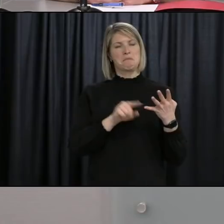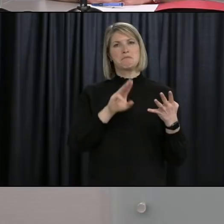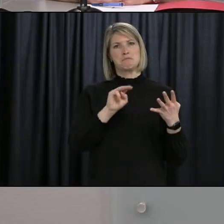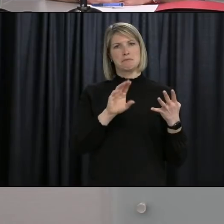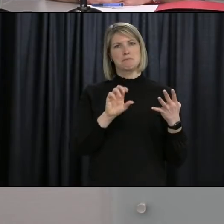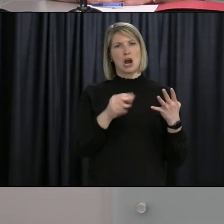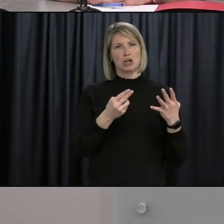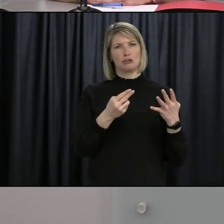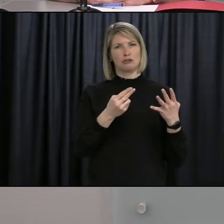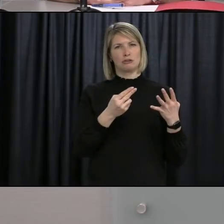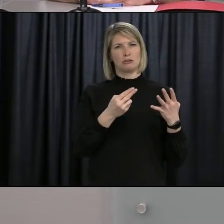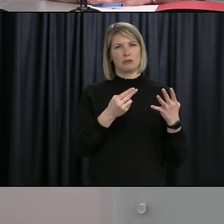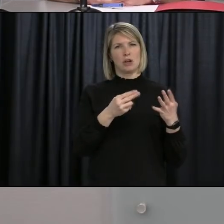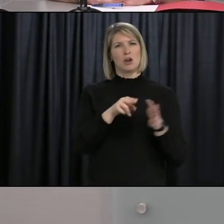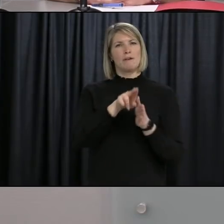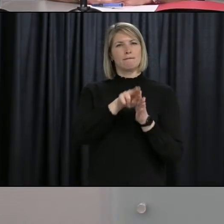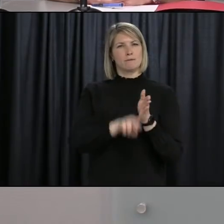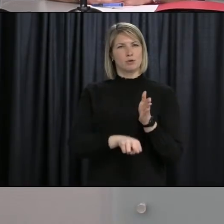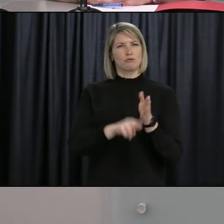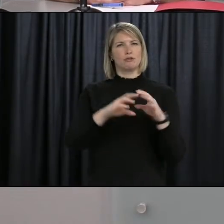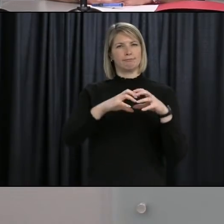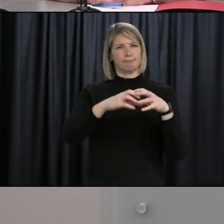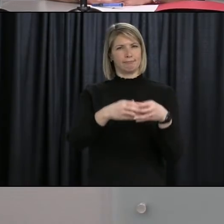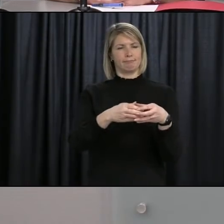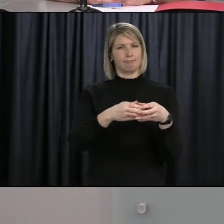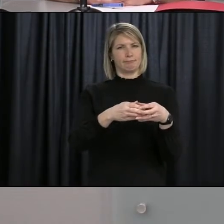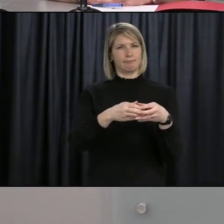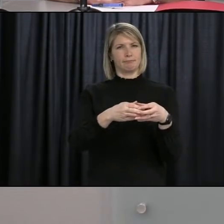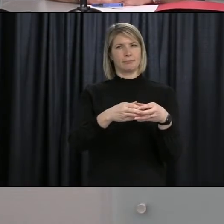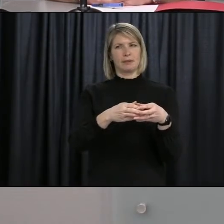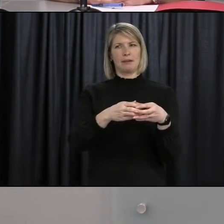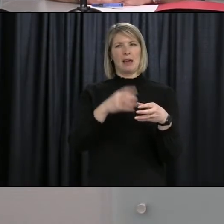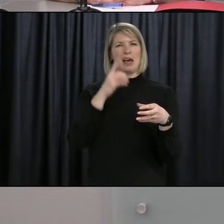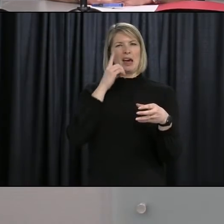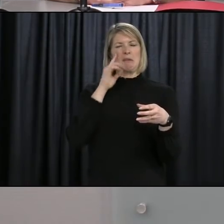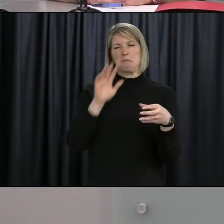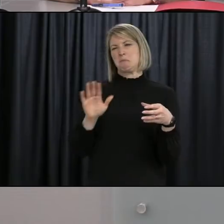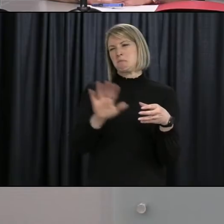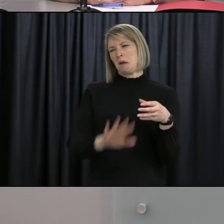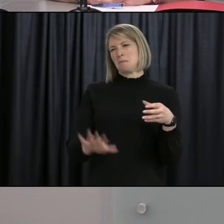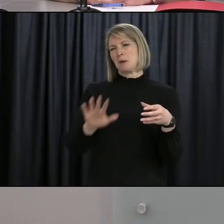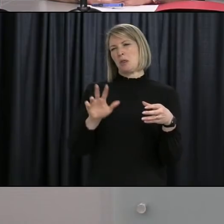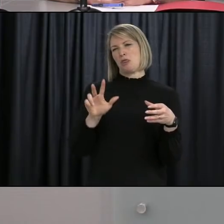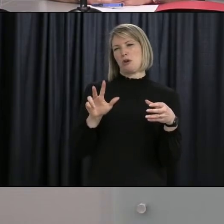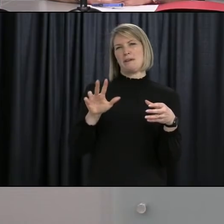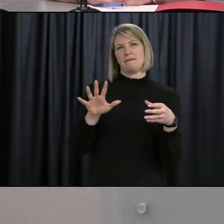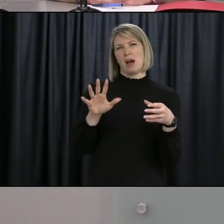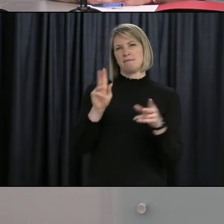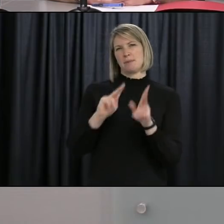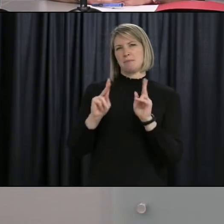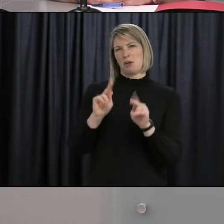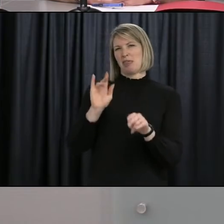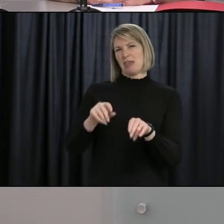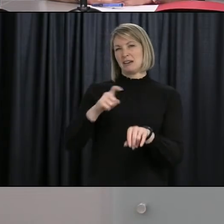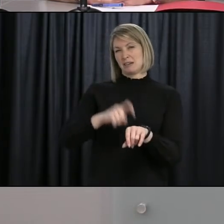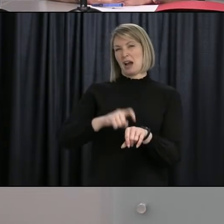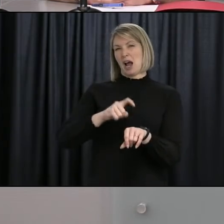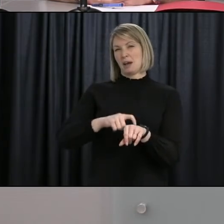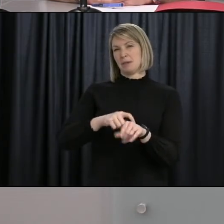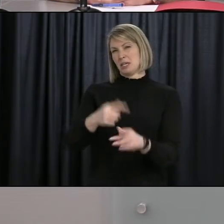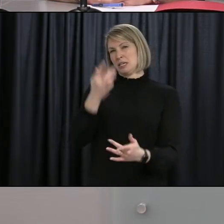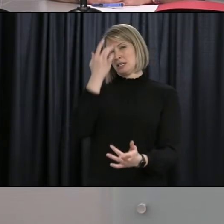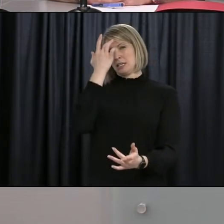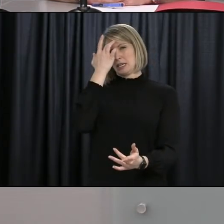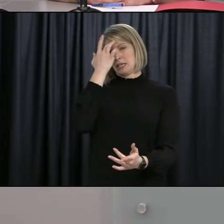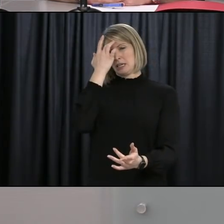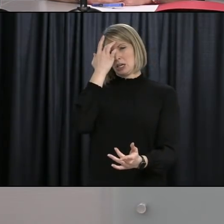calls cluster. There were eventually 175 cases related to that incident. Is that where we're headed? Where